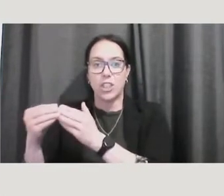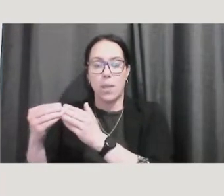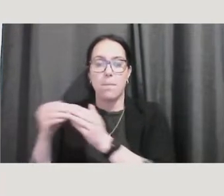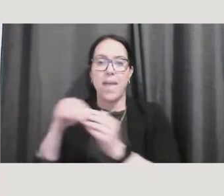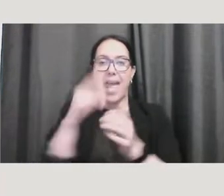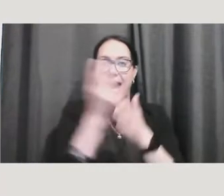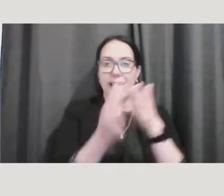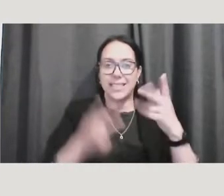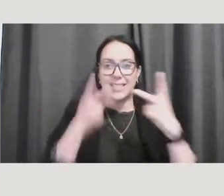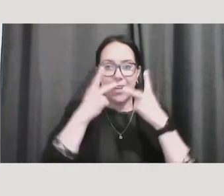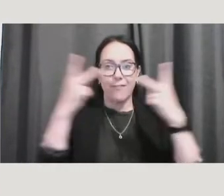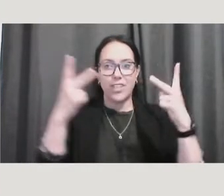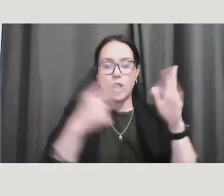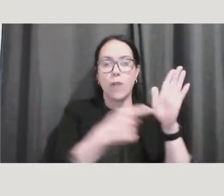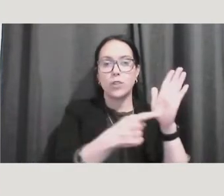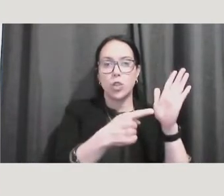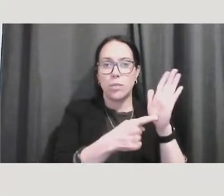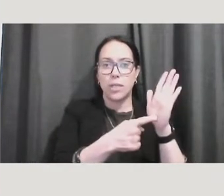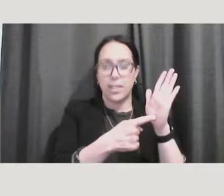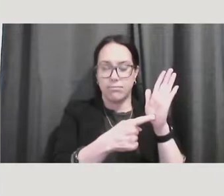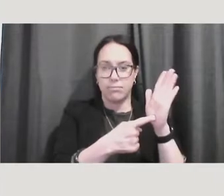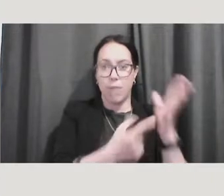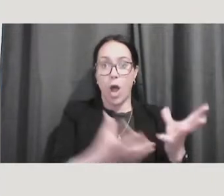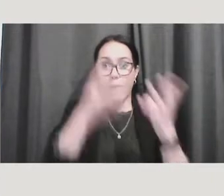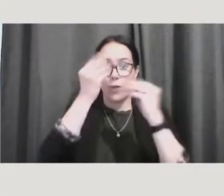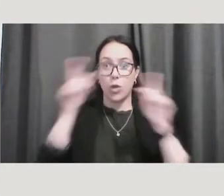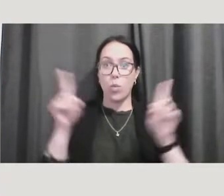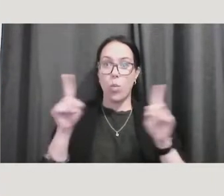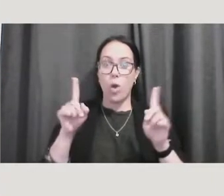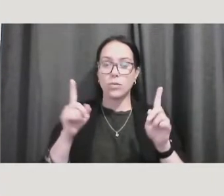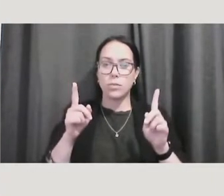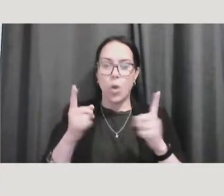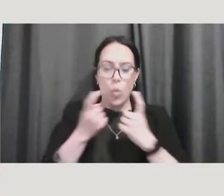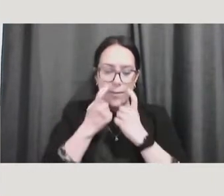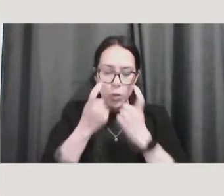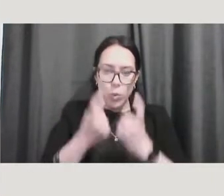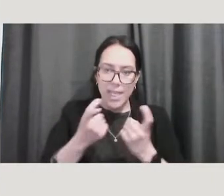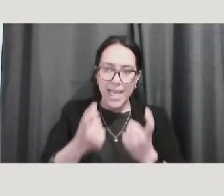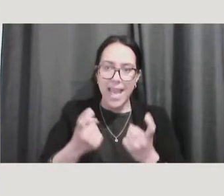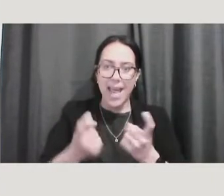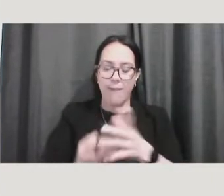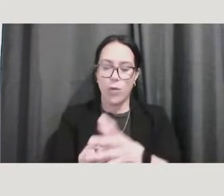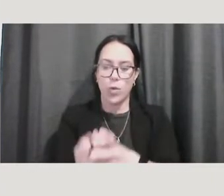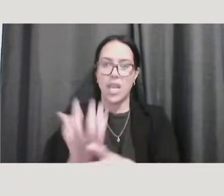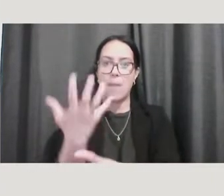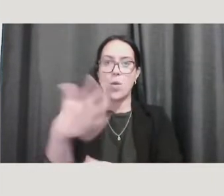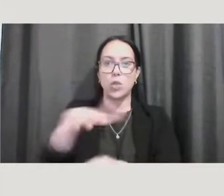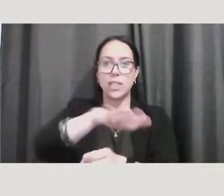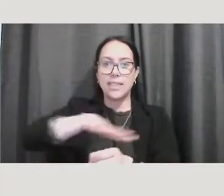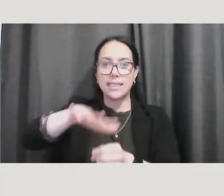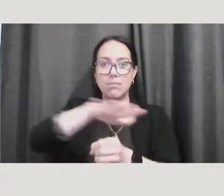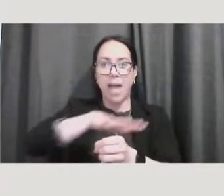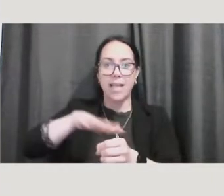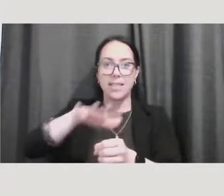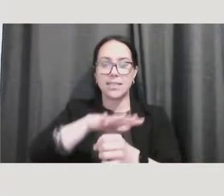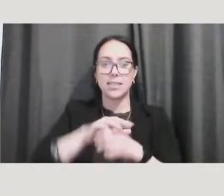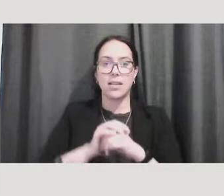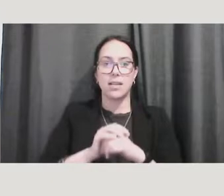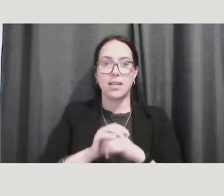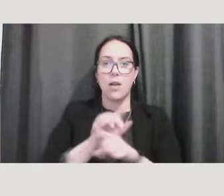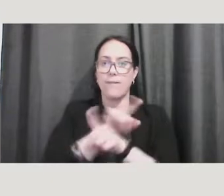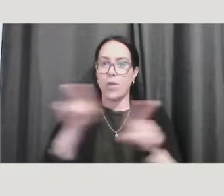is we take care of the emerging space for our students who really come out of the tertiary